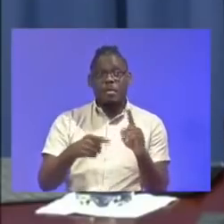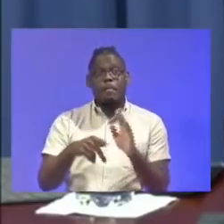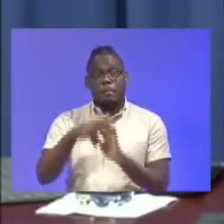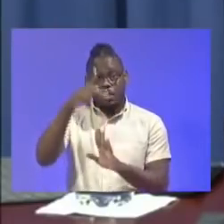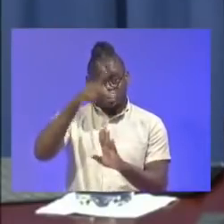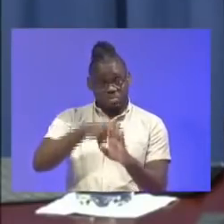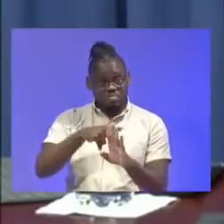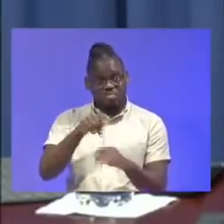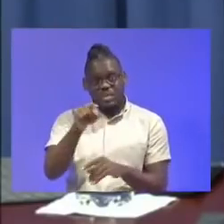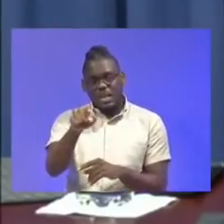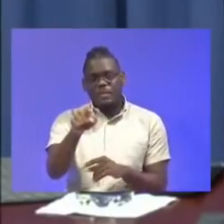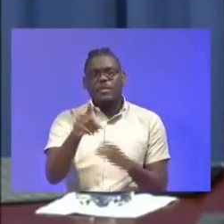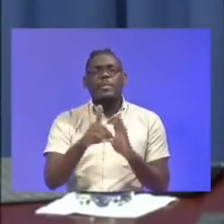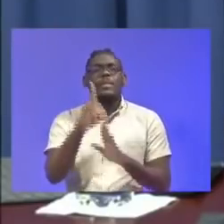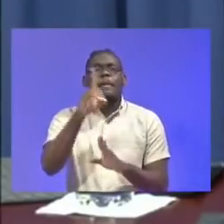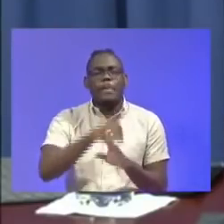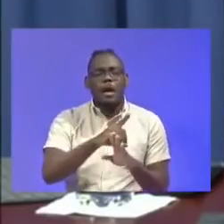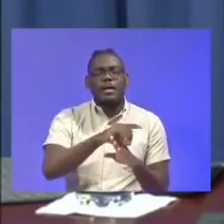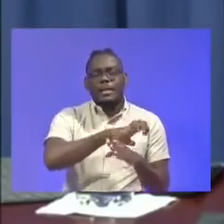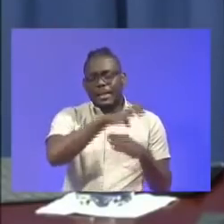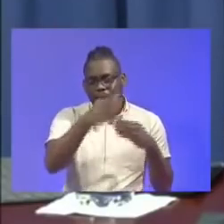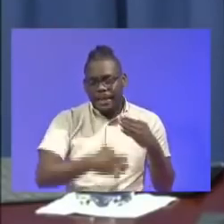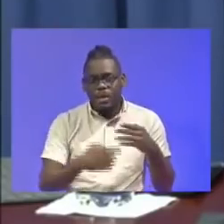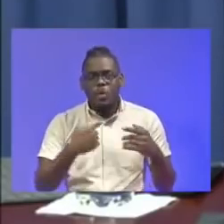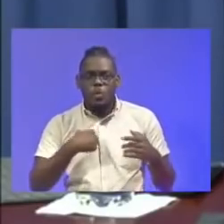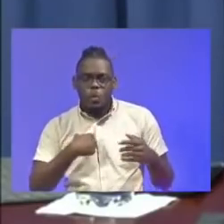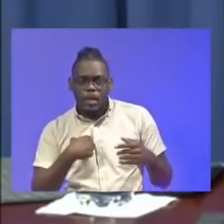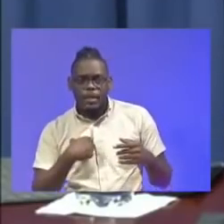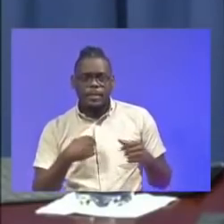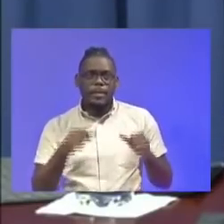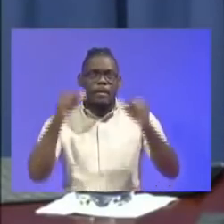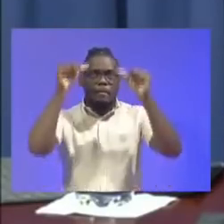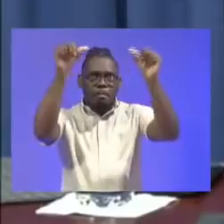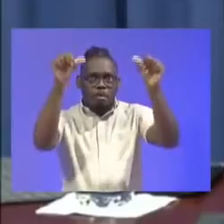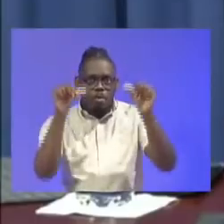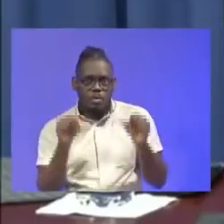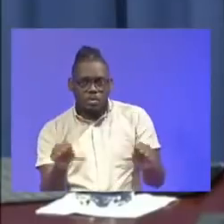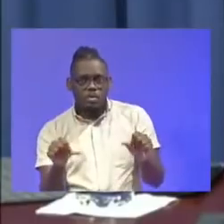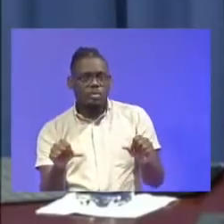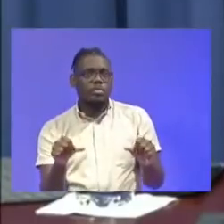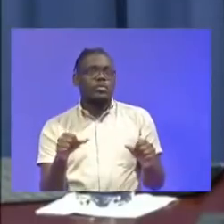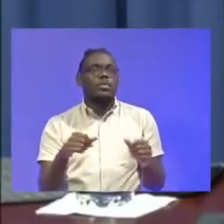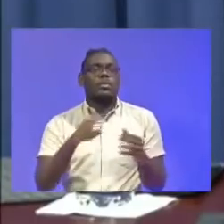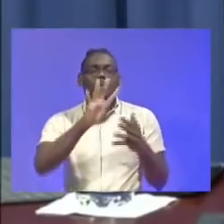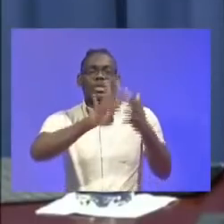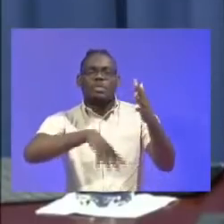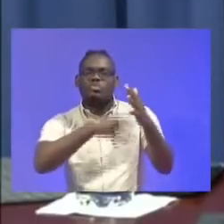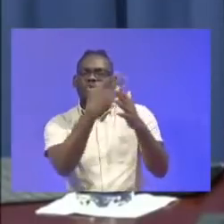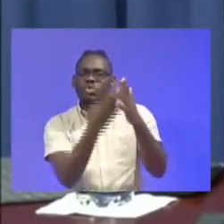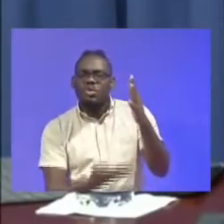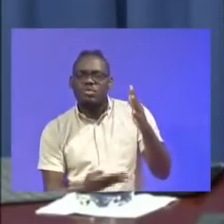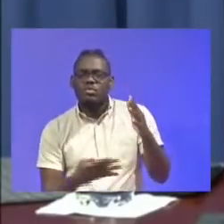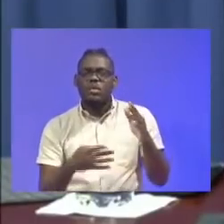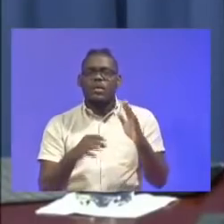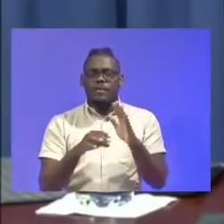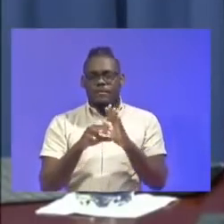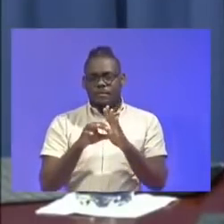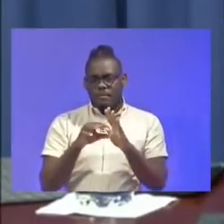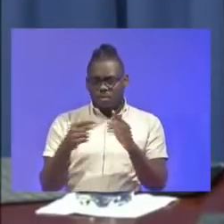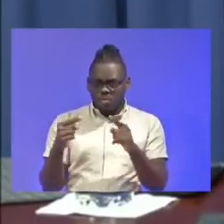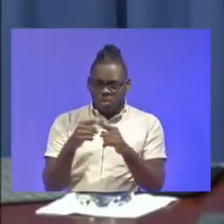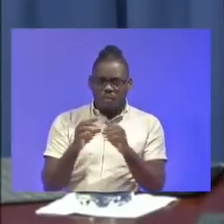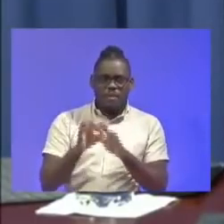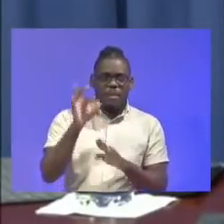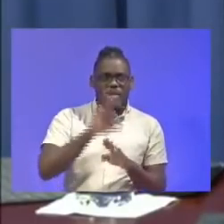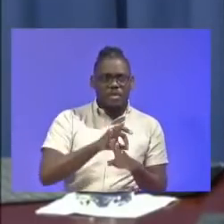the schedule for February going into March, depending on when you got your second shot of a